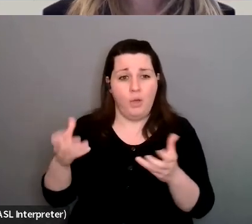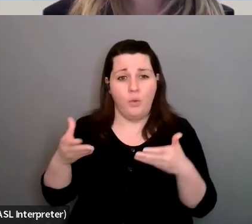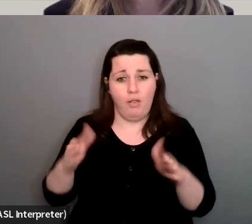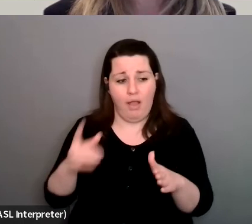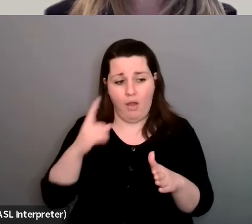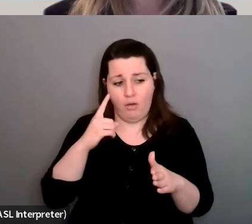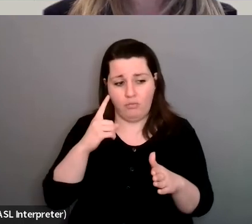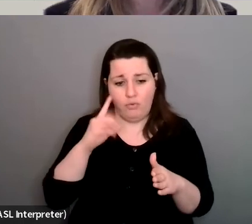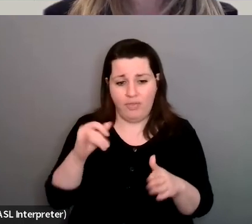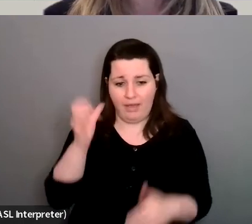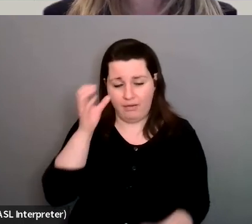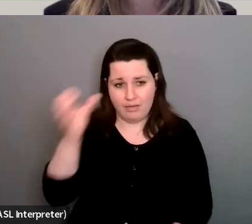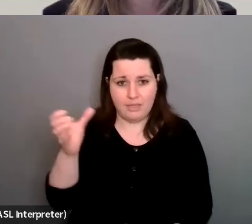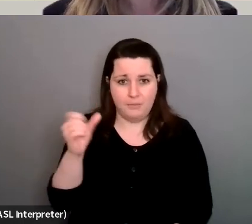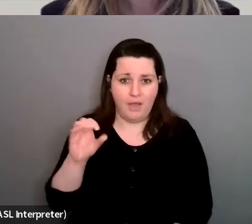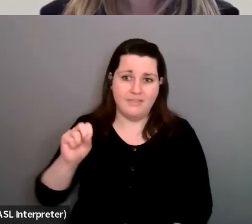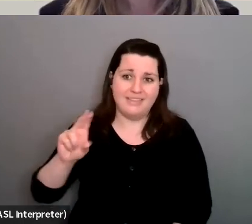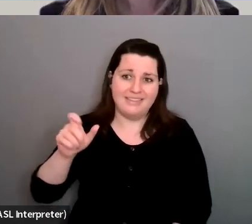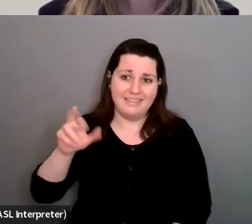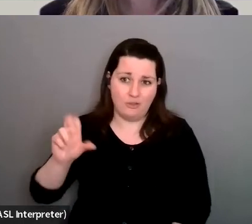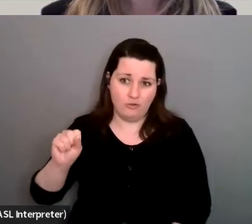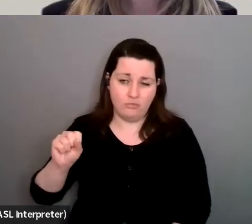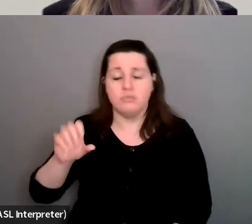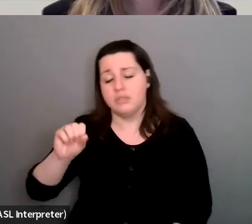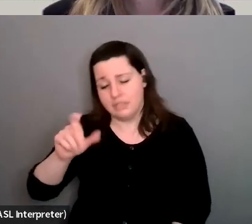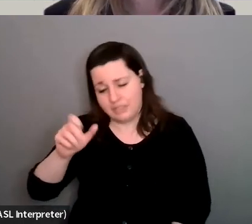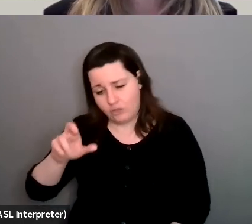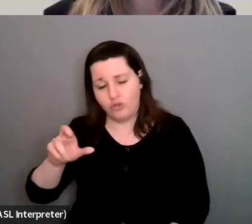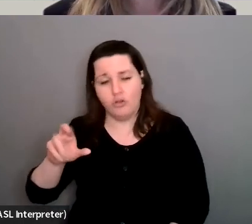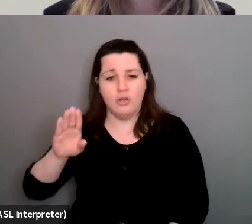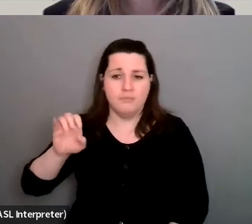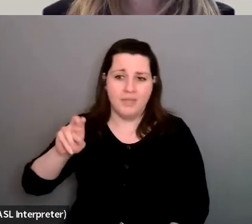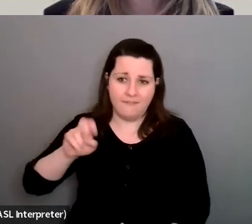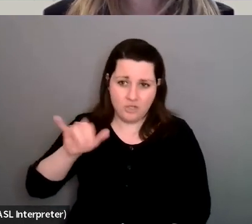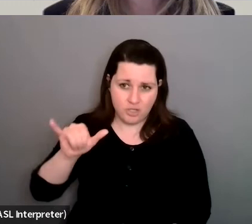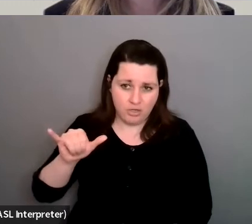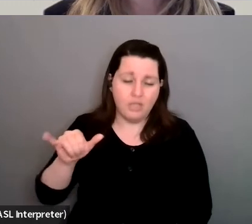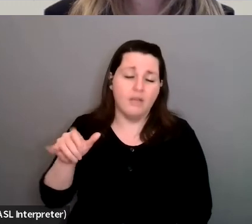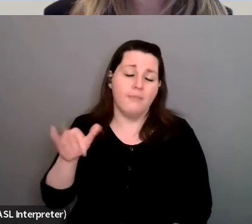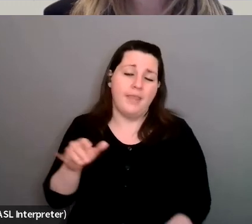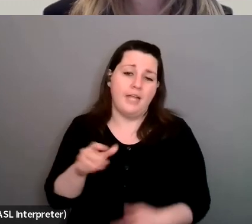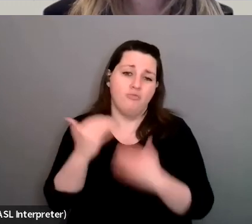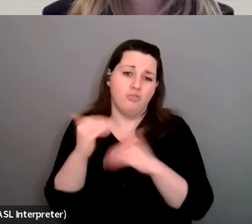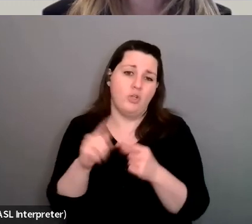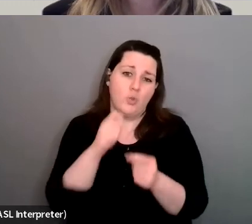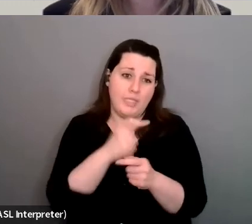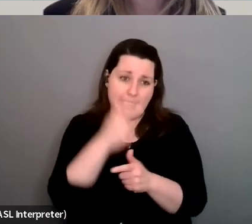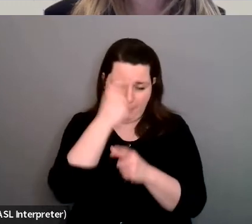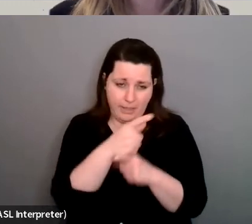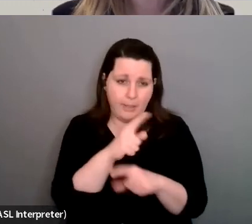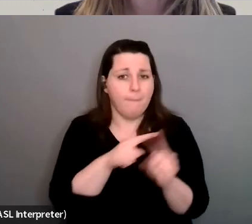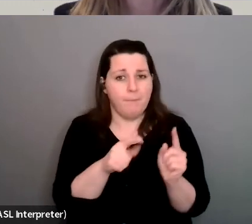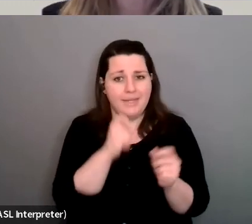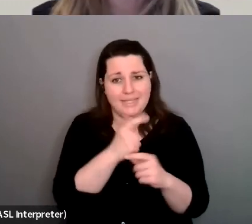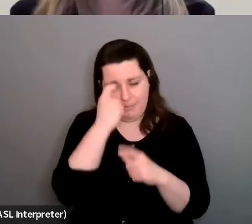the concept of a successor beneficiary, we have that restricted to a sibling, but that sibling does have to